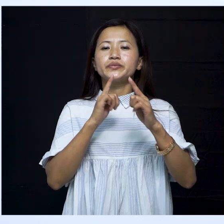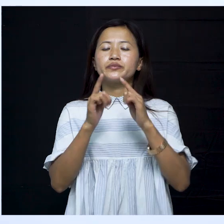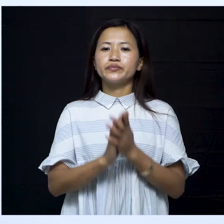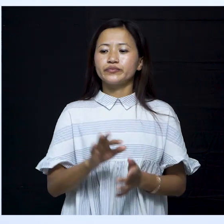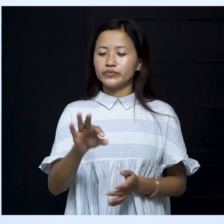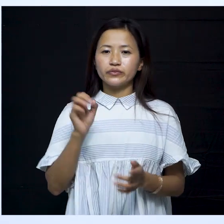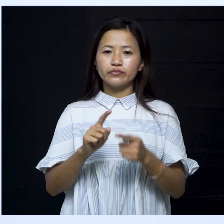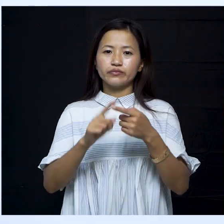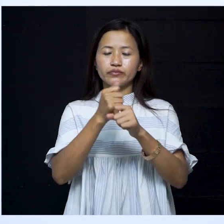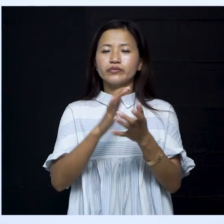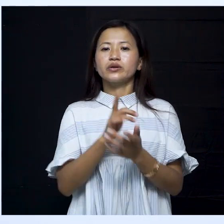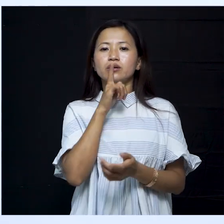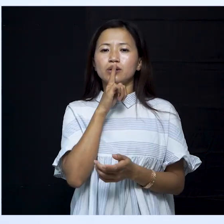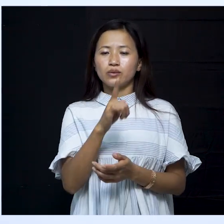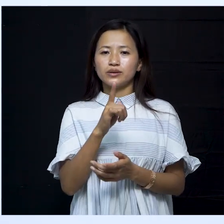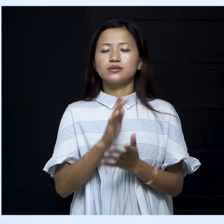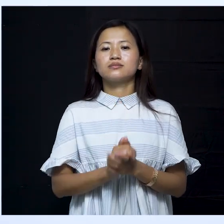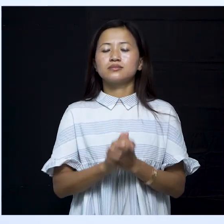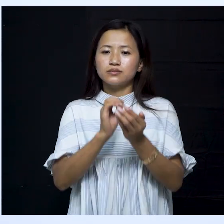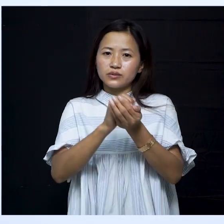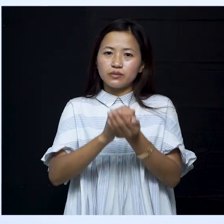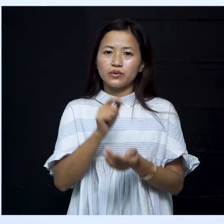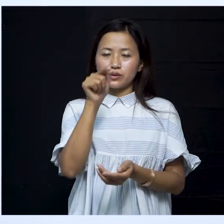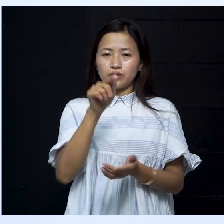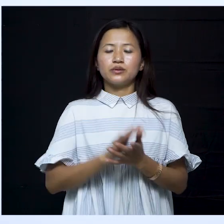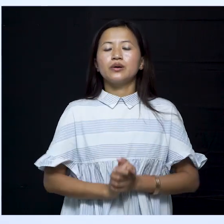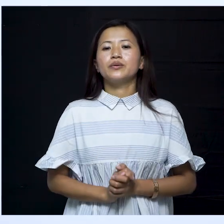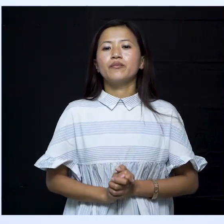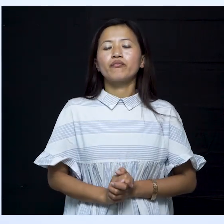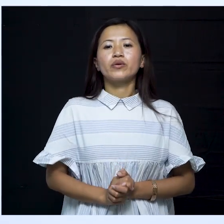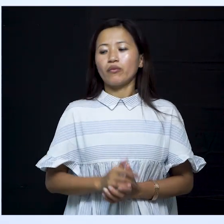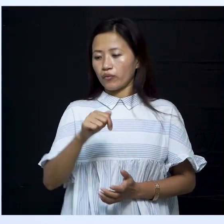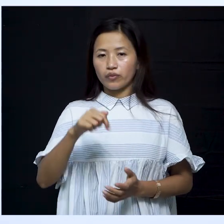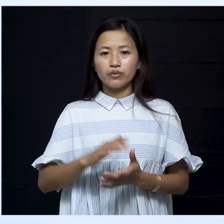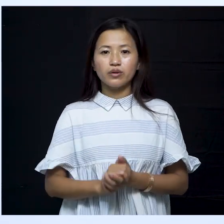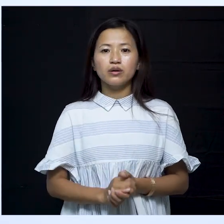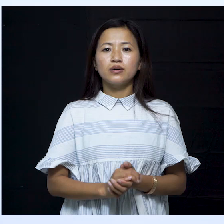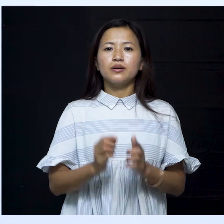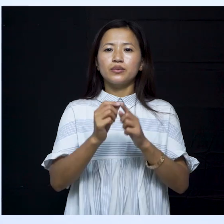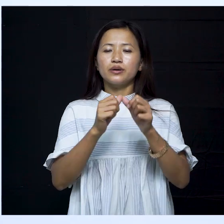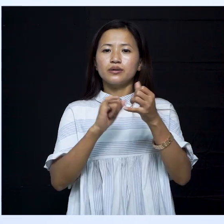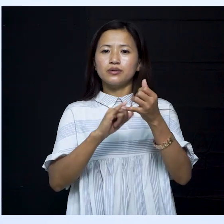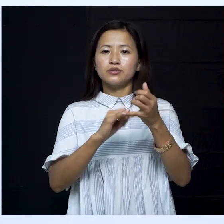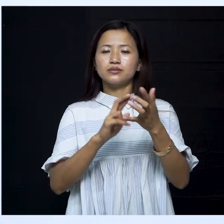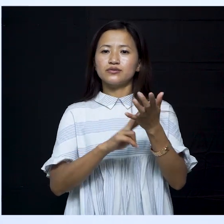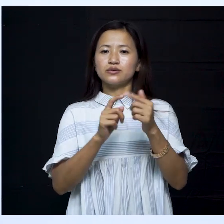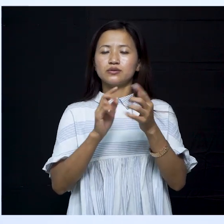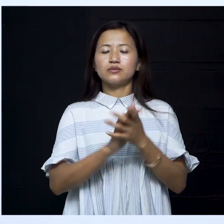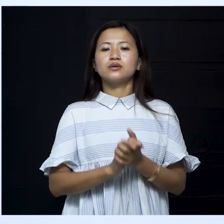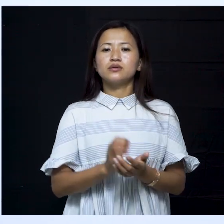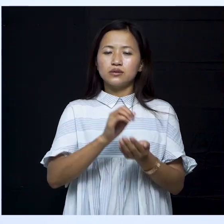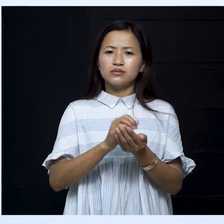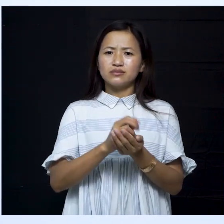the example of quietness is to be kept by you. If I have to say that right now in passive voice, quietness is to be